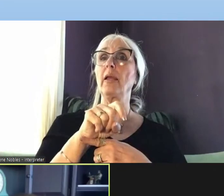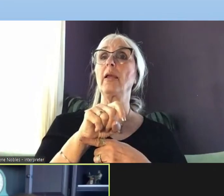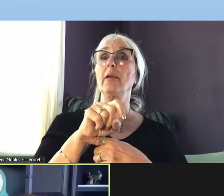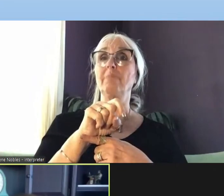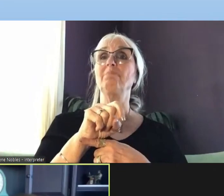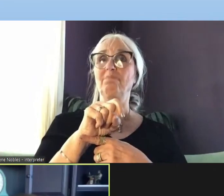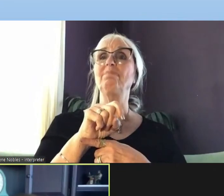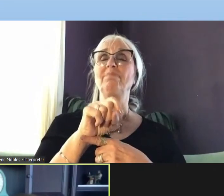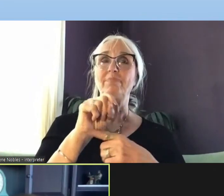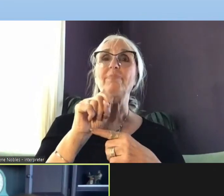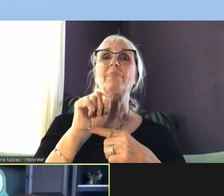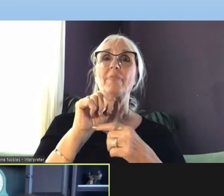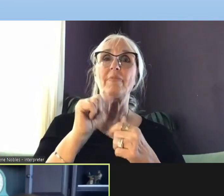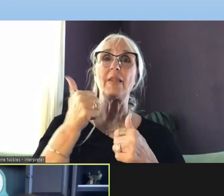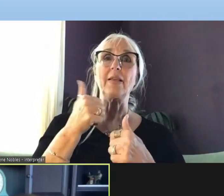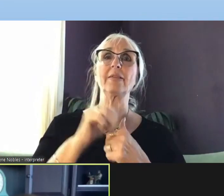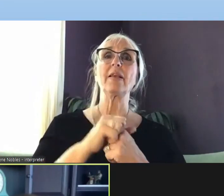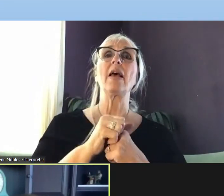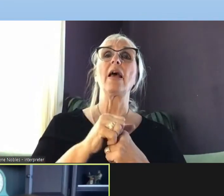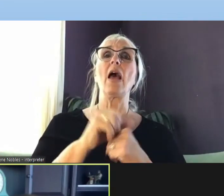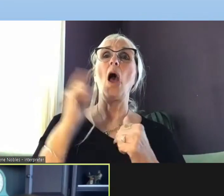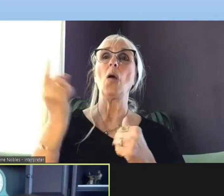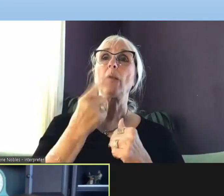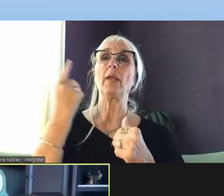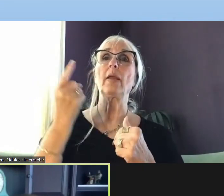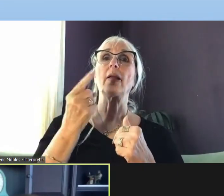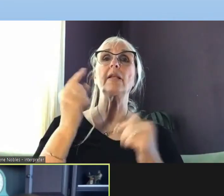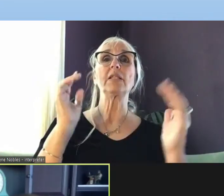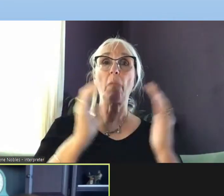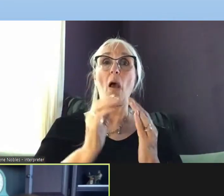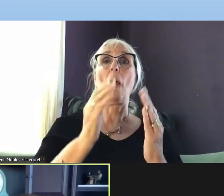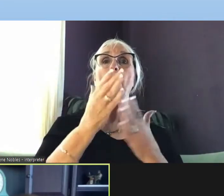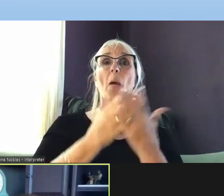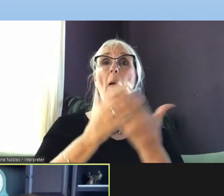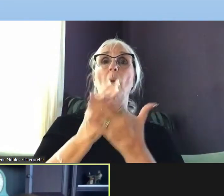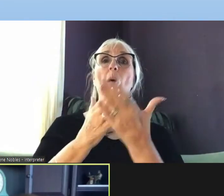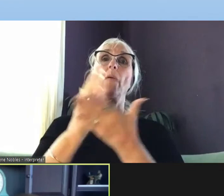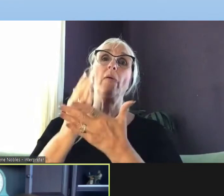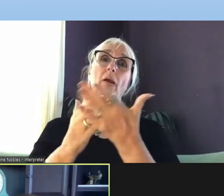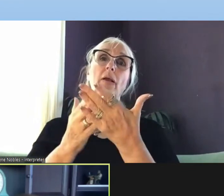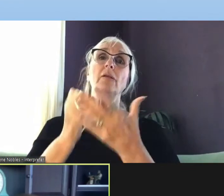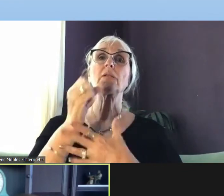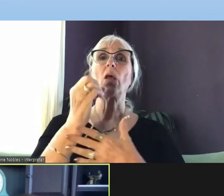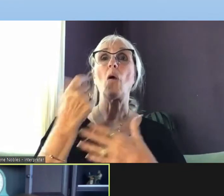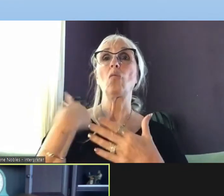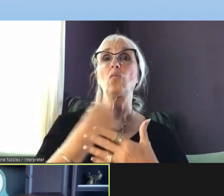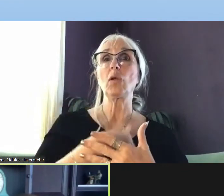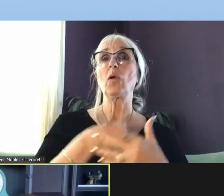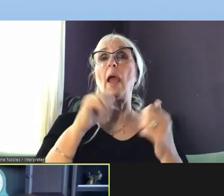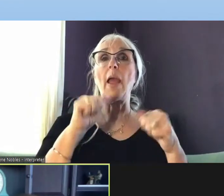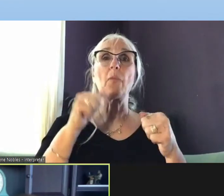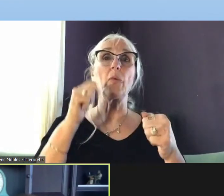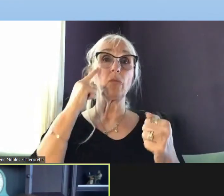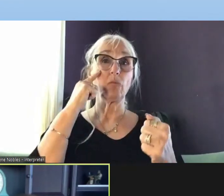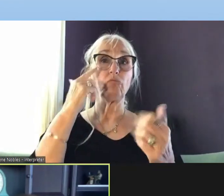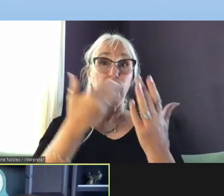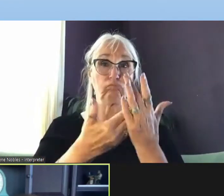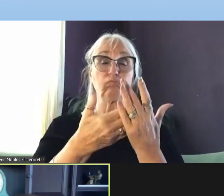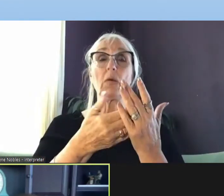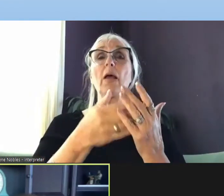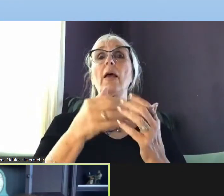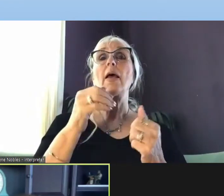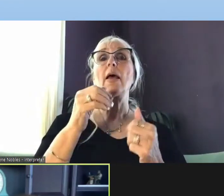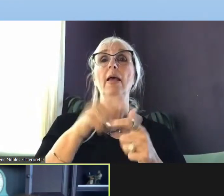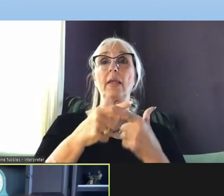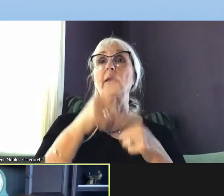with that, only in a small increment. We have very little data there, so that we're able to verify the ease of use and what type